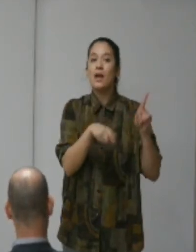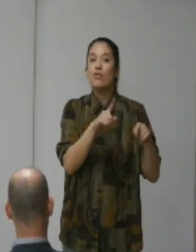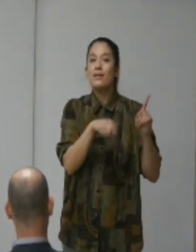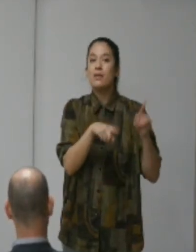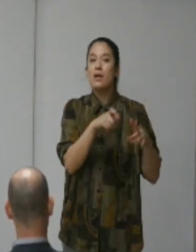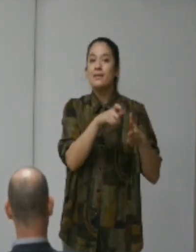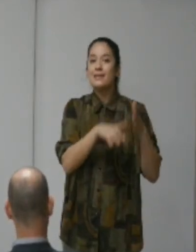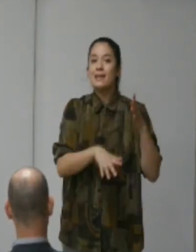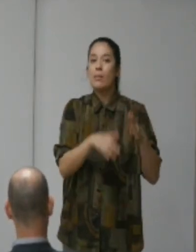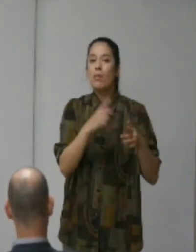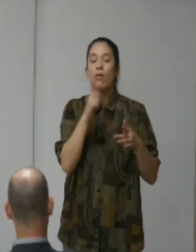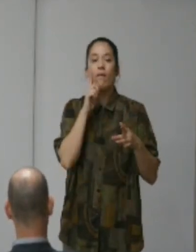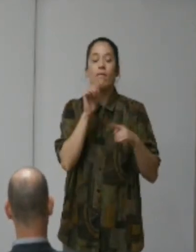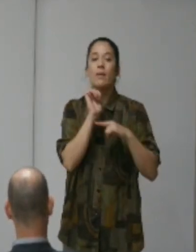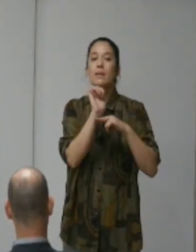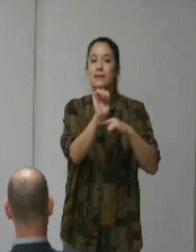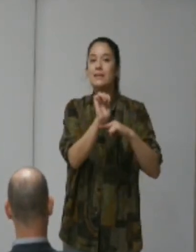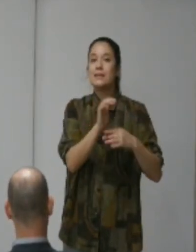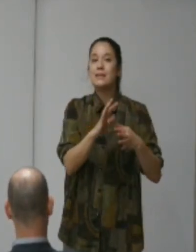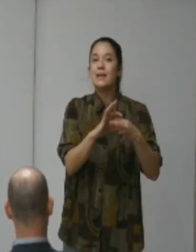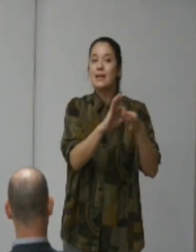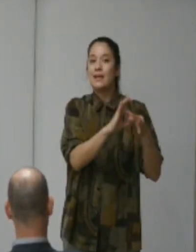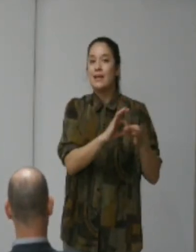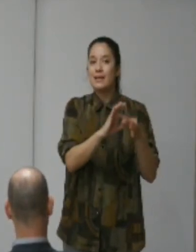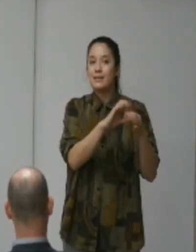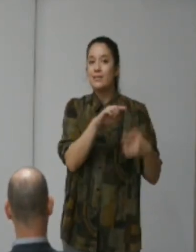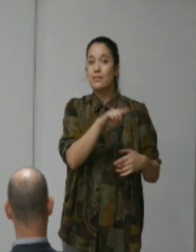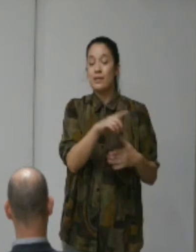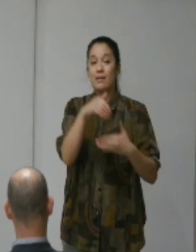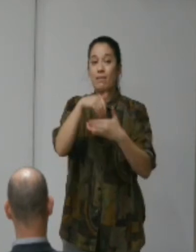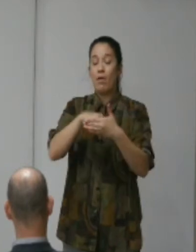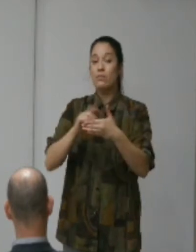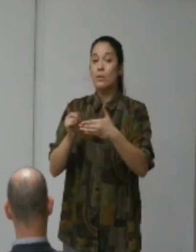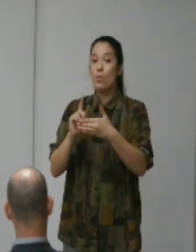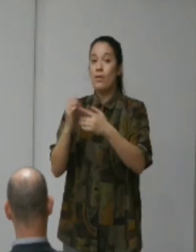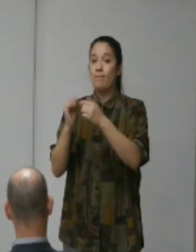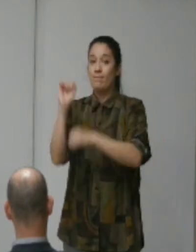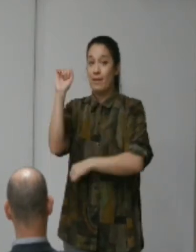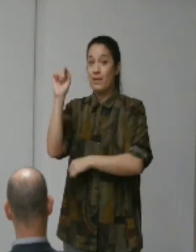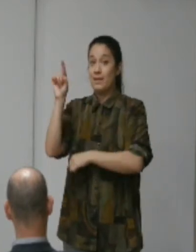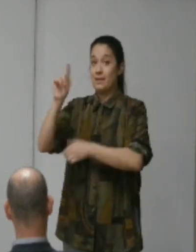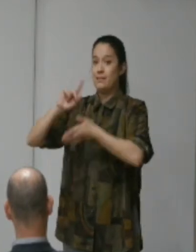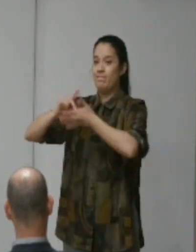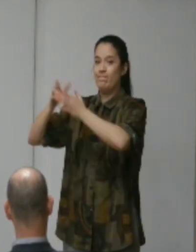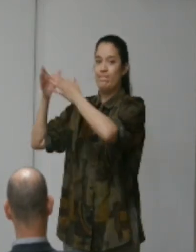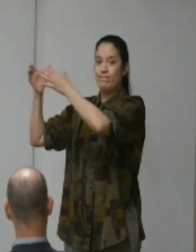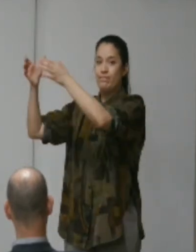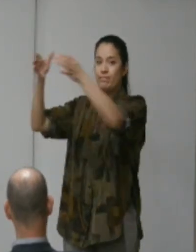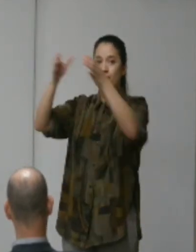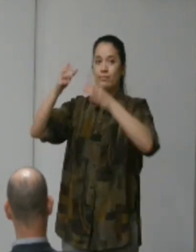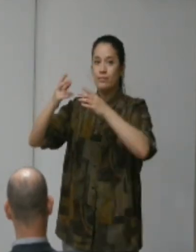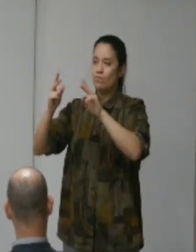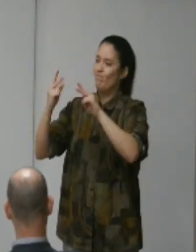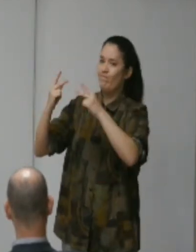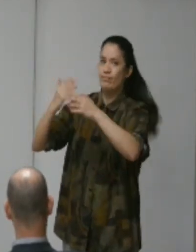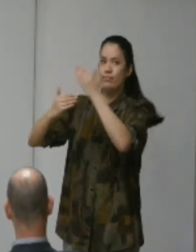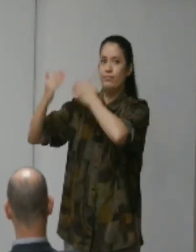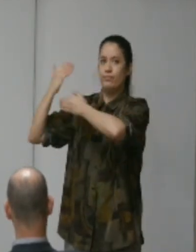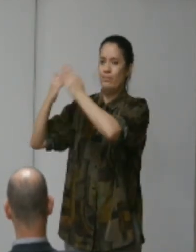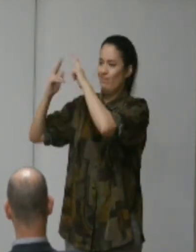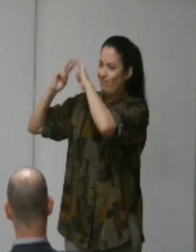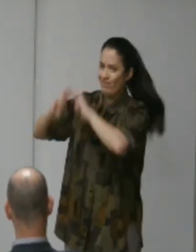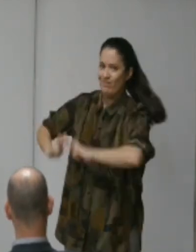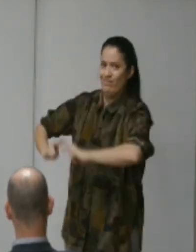collective Sisters of Frida, and has been involved in feminist organising around abolition and the continued struggle